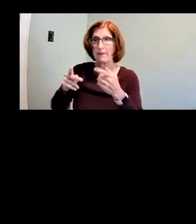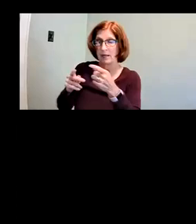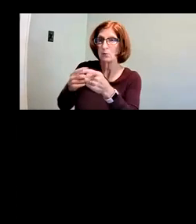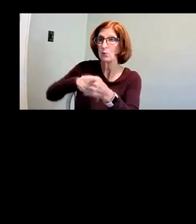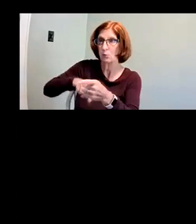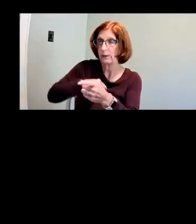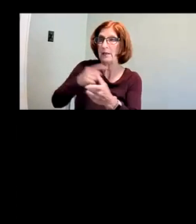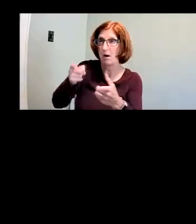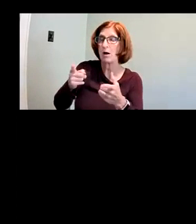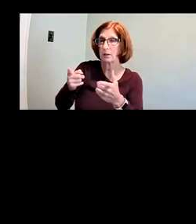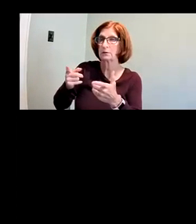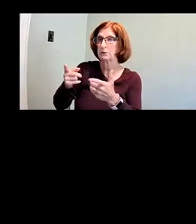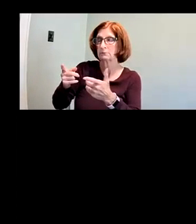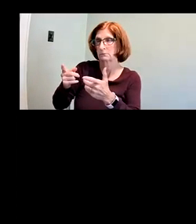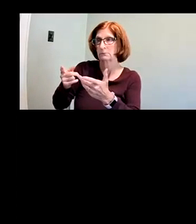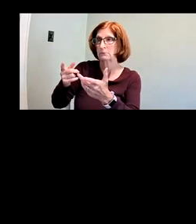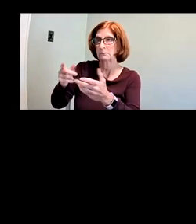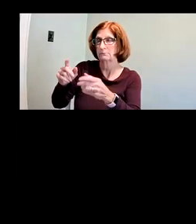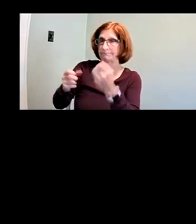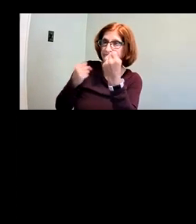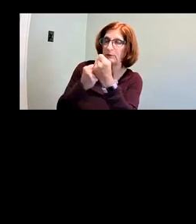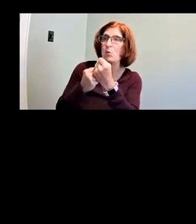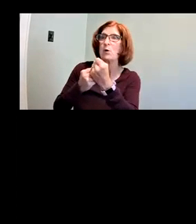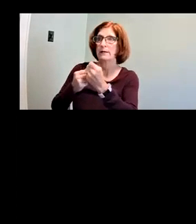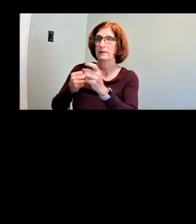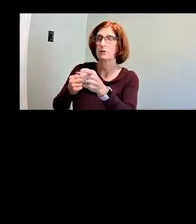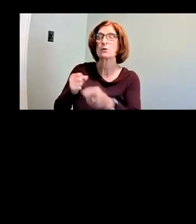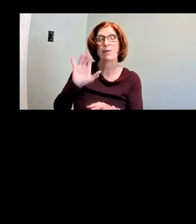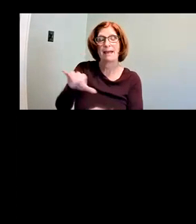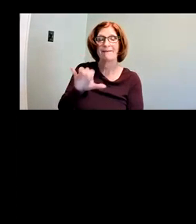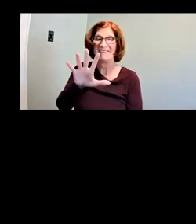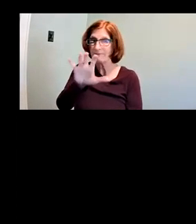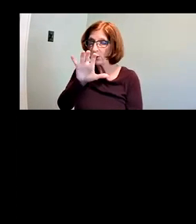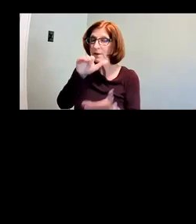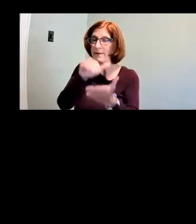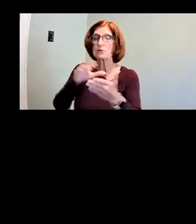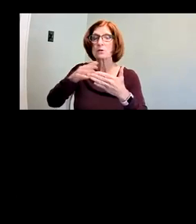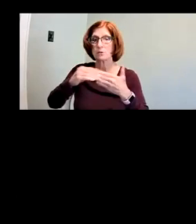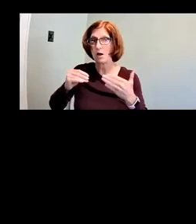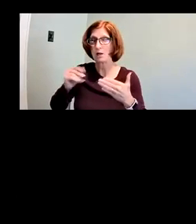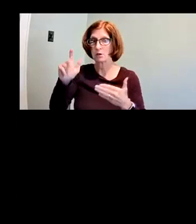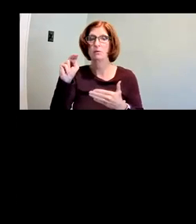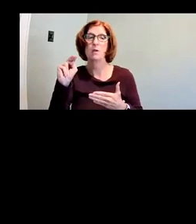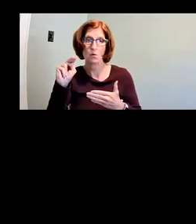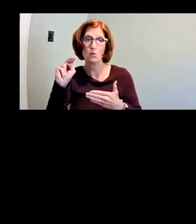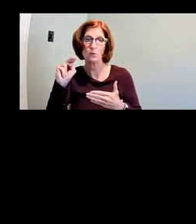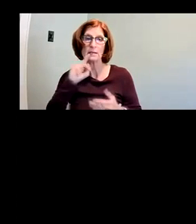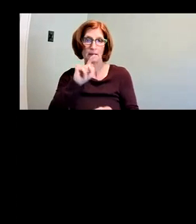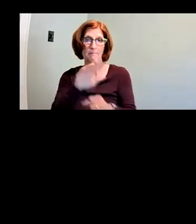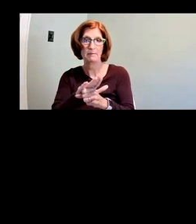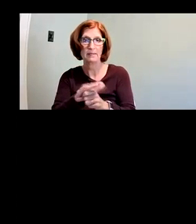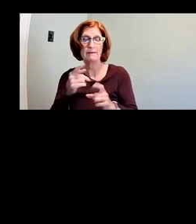administering on behalf of LTRIDRA. So the project received a $500,000 loan commitment from LTRIDRA back in May.